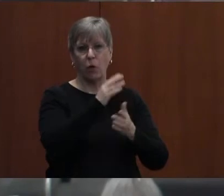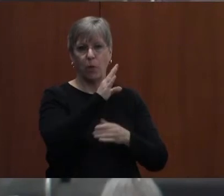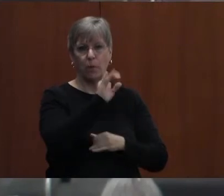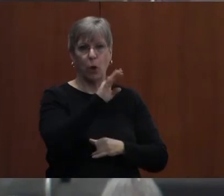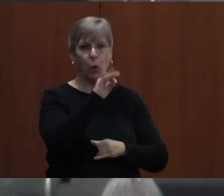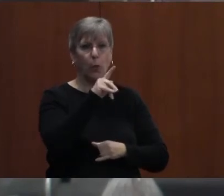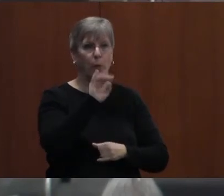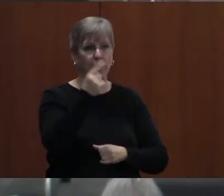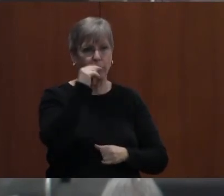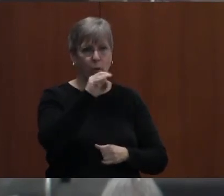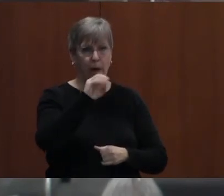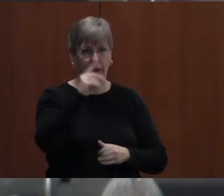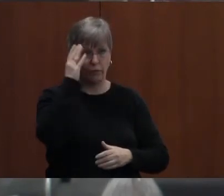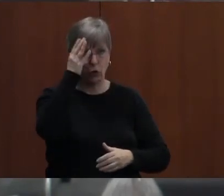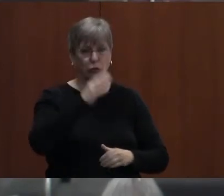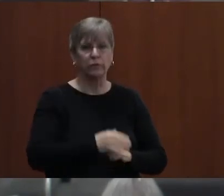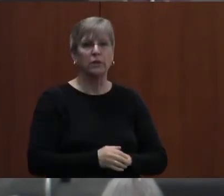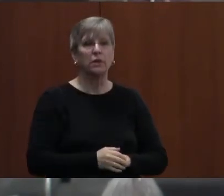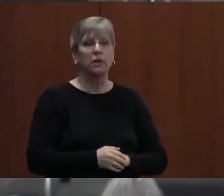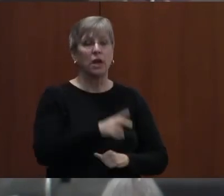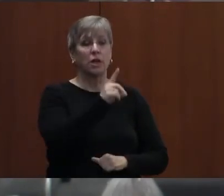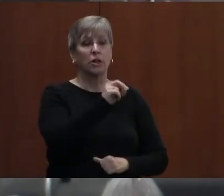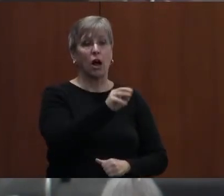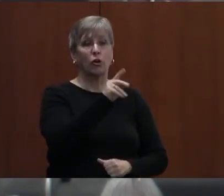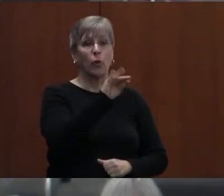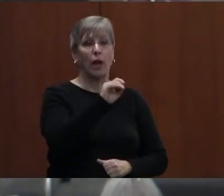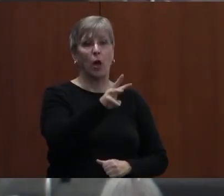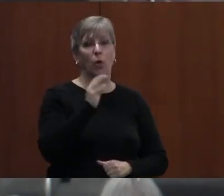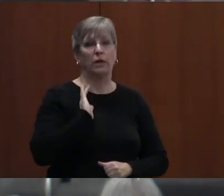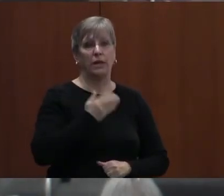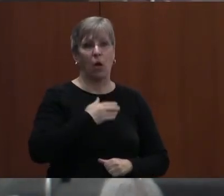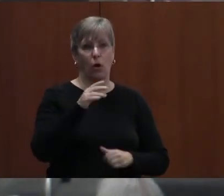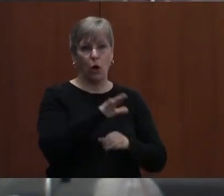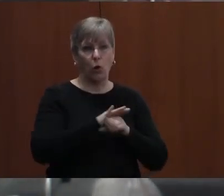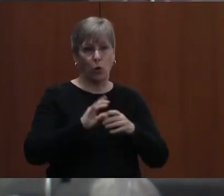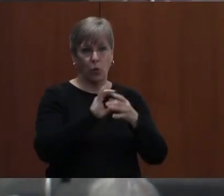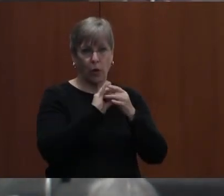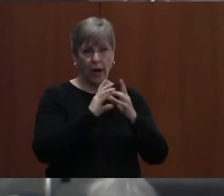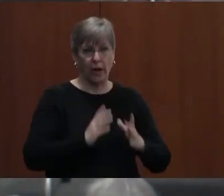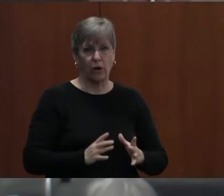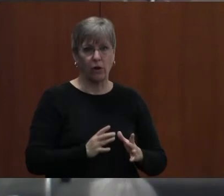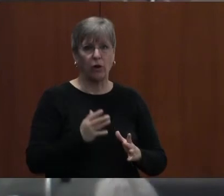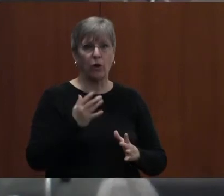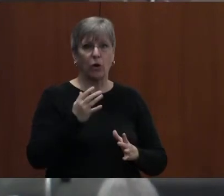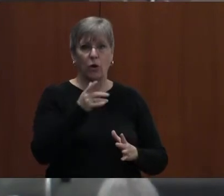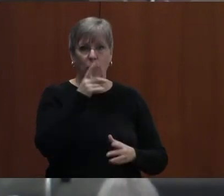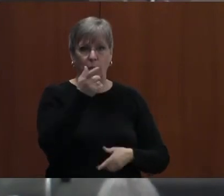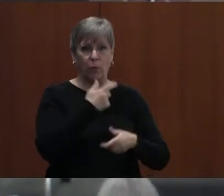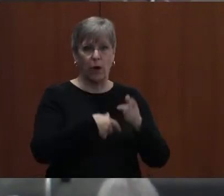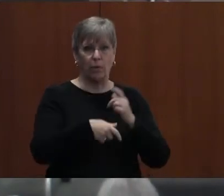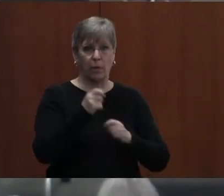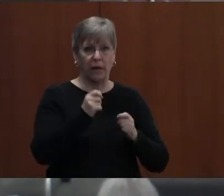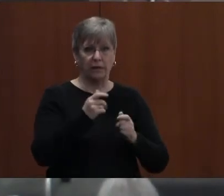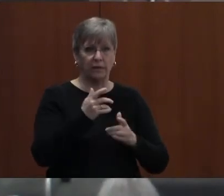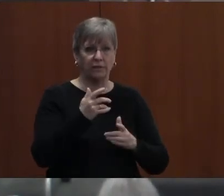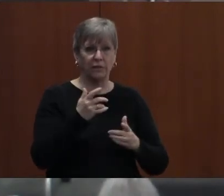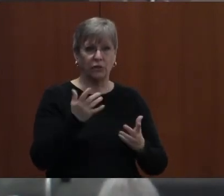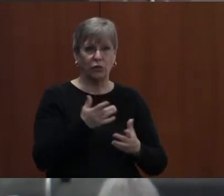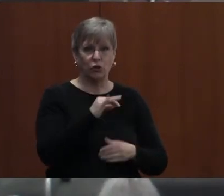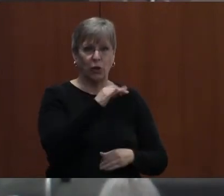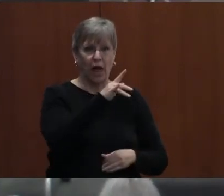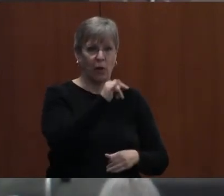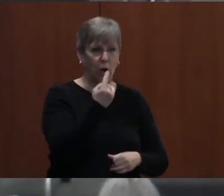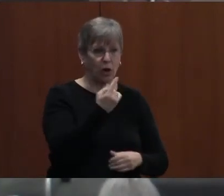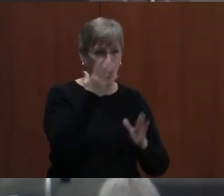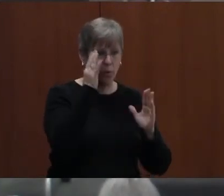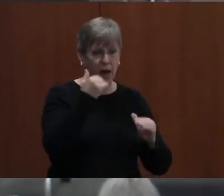Dr. Willow is our local coordinator, hopefully to be replaced July 1, here to have a permanent coordinator